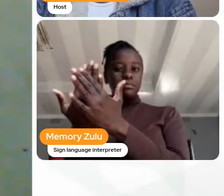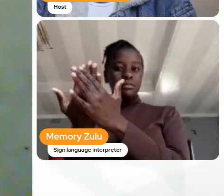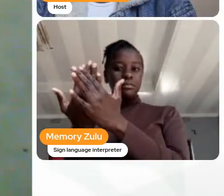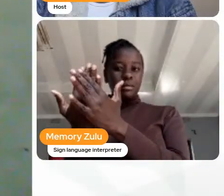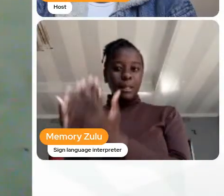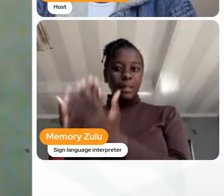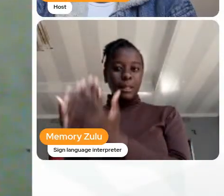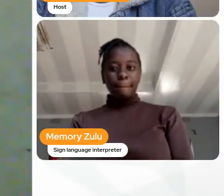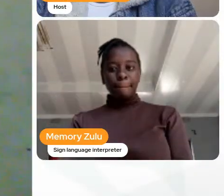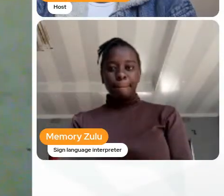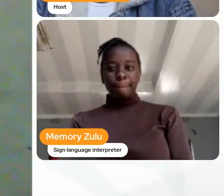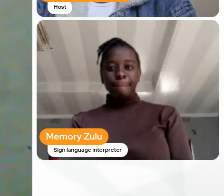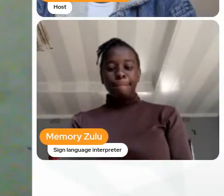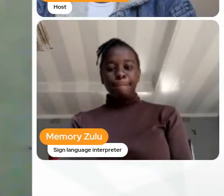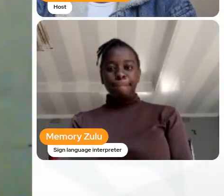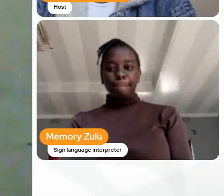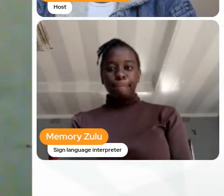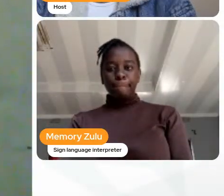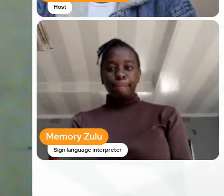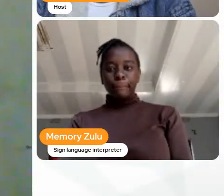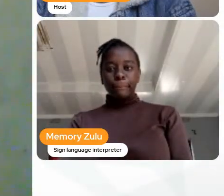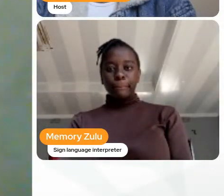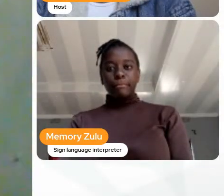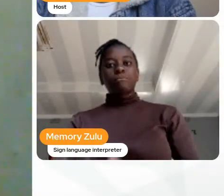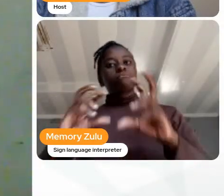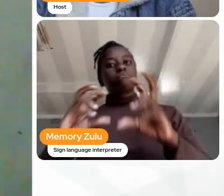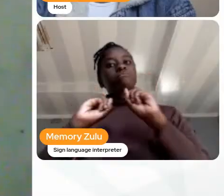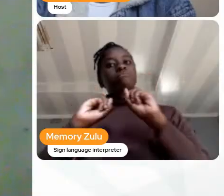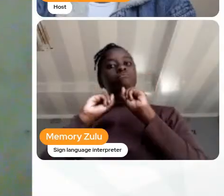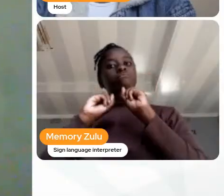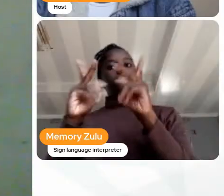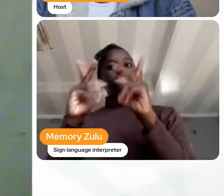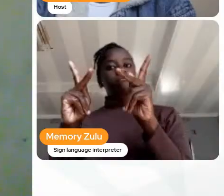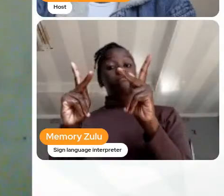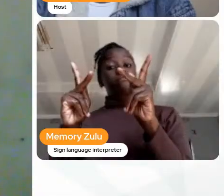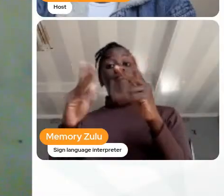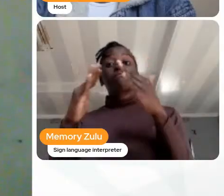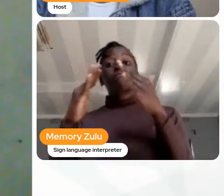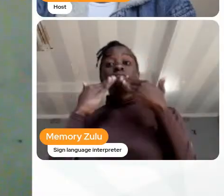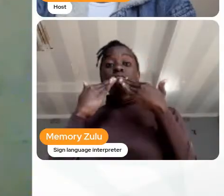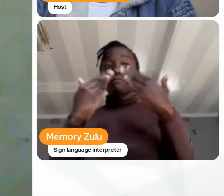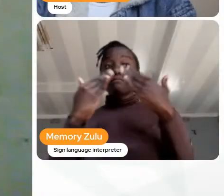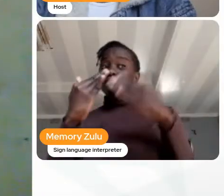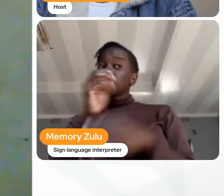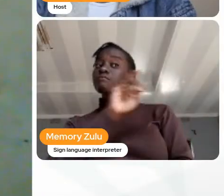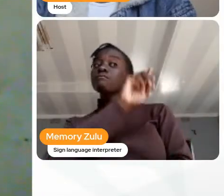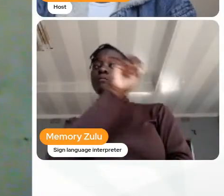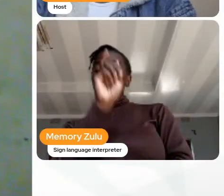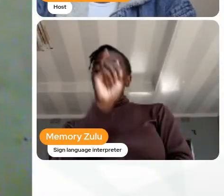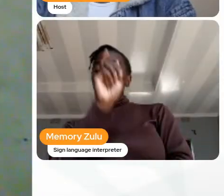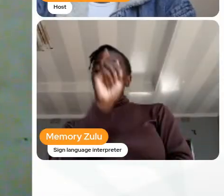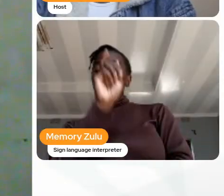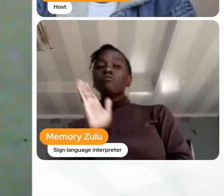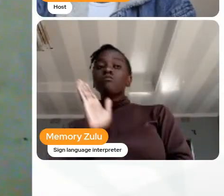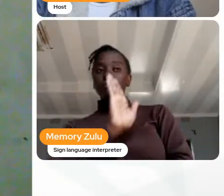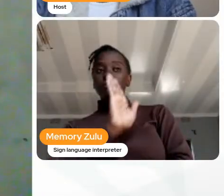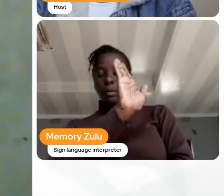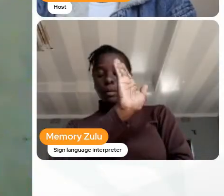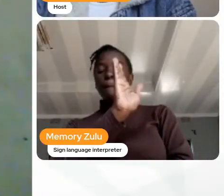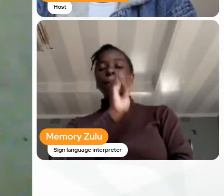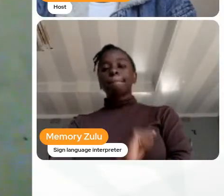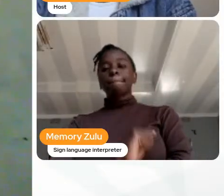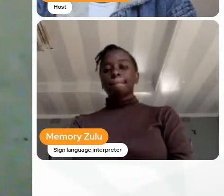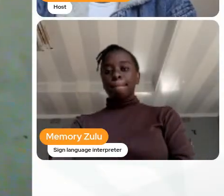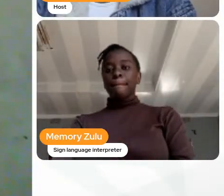Margaret, for that important question. I need to say as I begin this